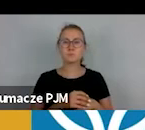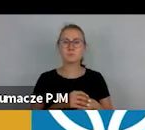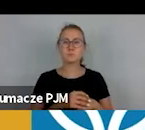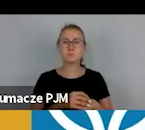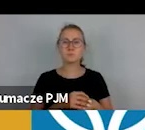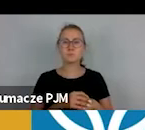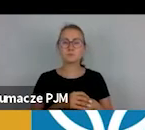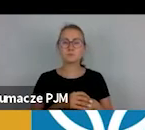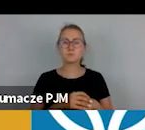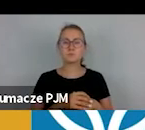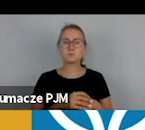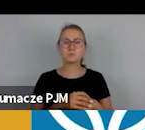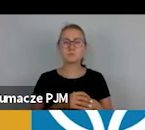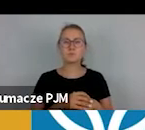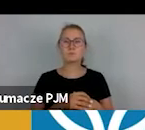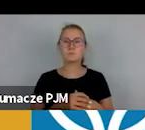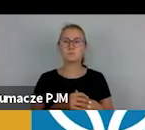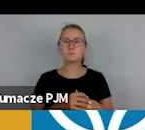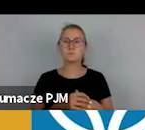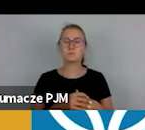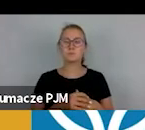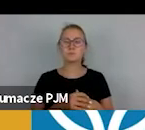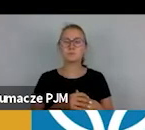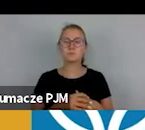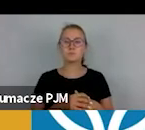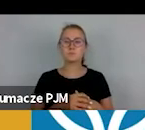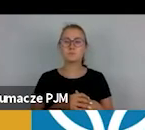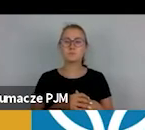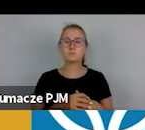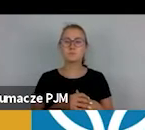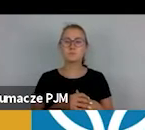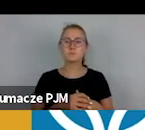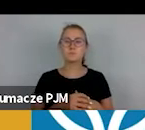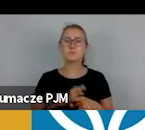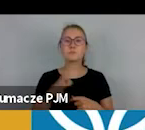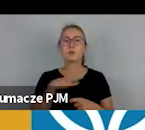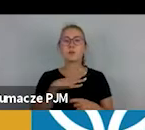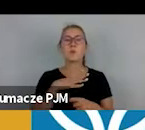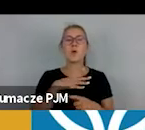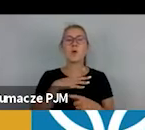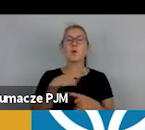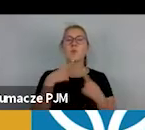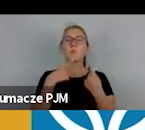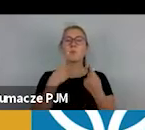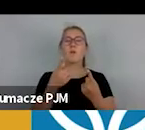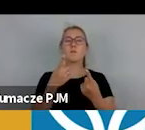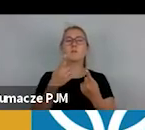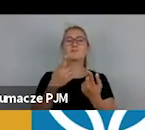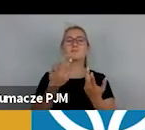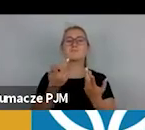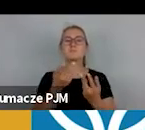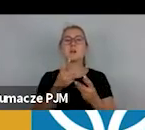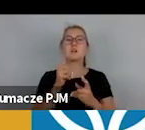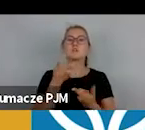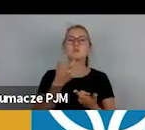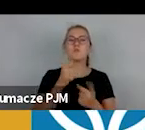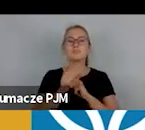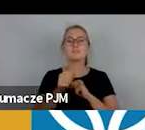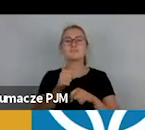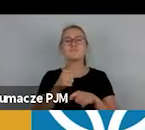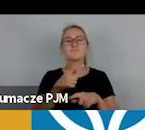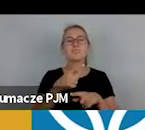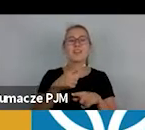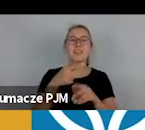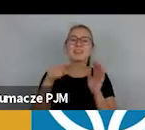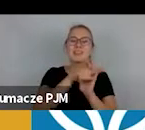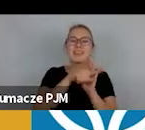norms. So I remember giving a presentation at the OSCE in Vienna a few years ago, the Organization for Security and